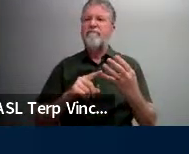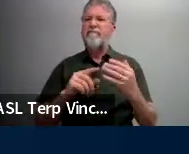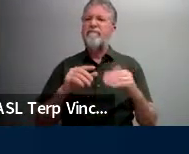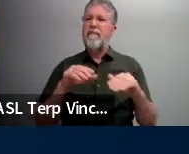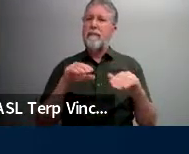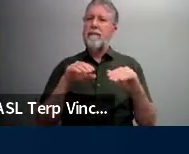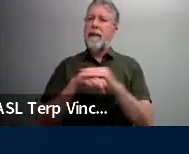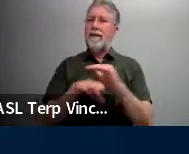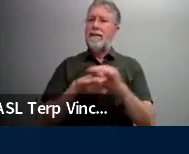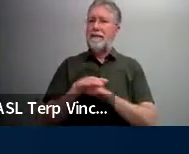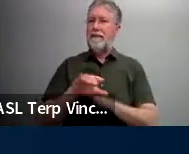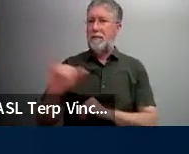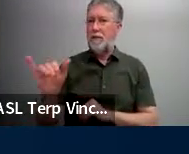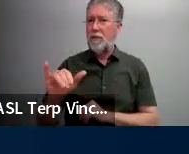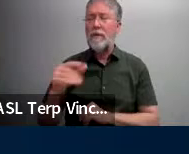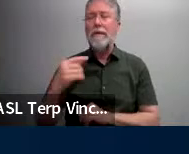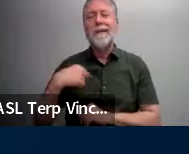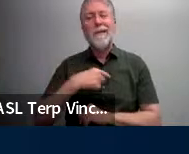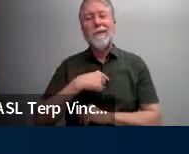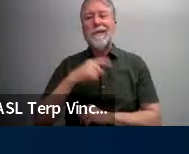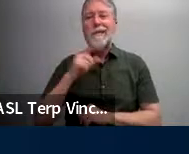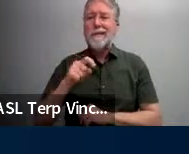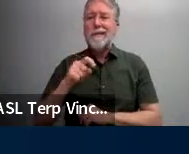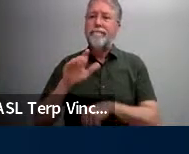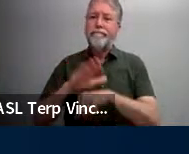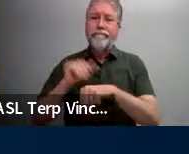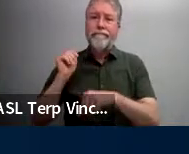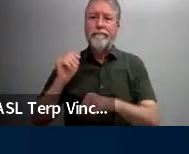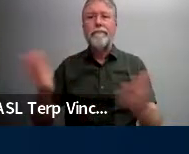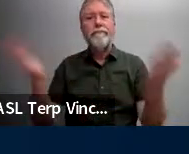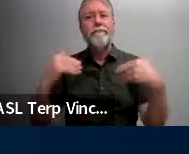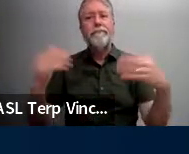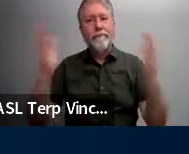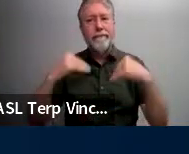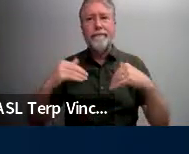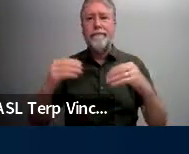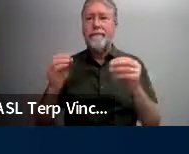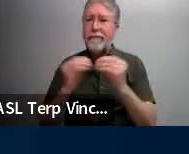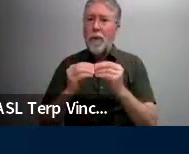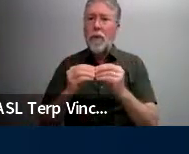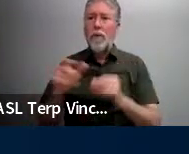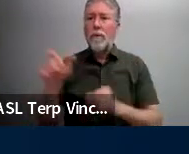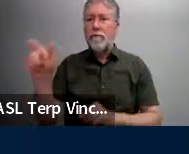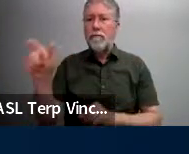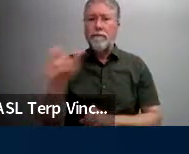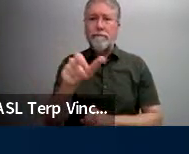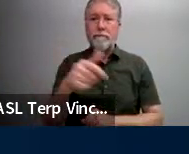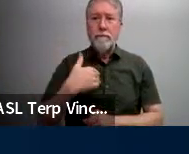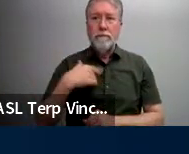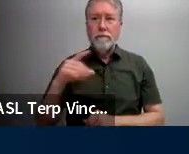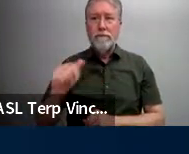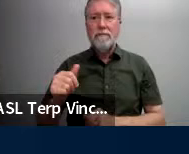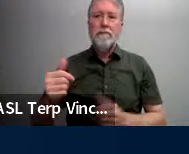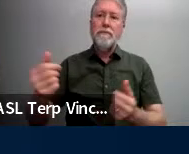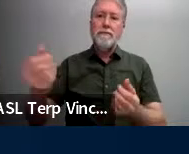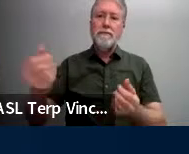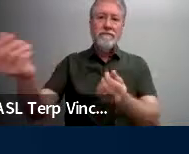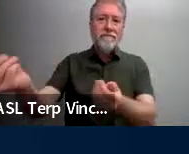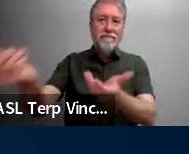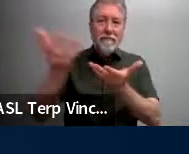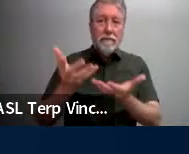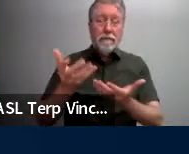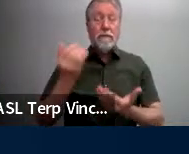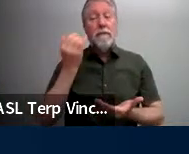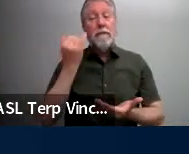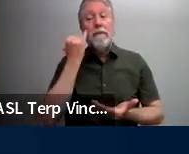need more people with disabilities at the table. And I also want to drive the point home that if you're not savvy